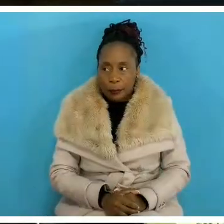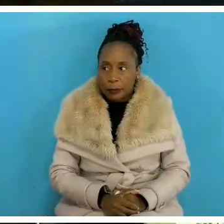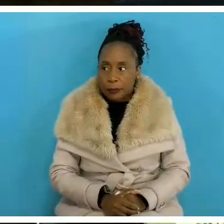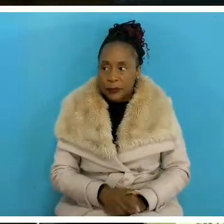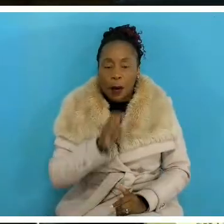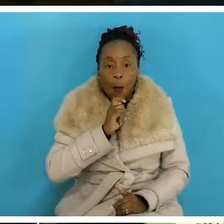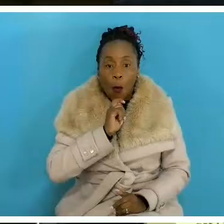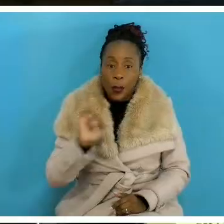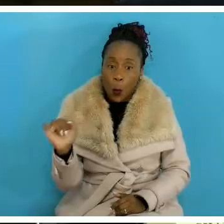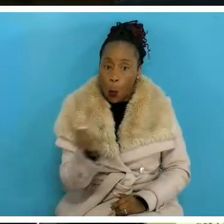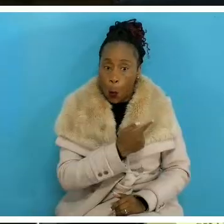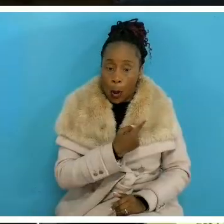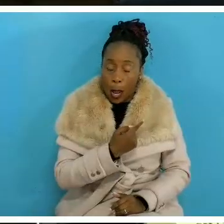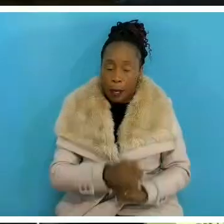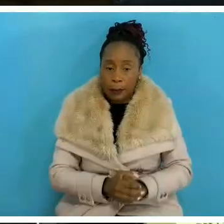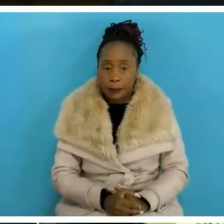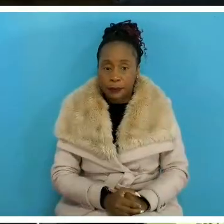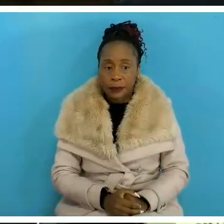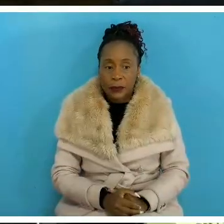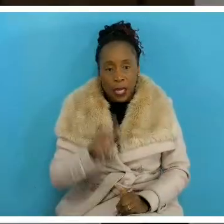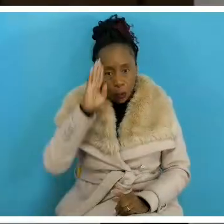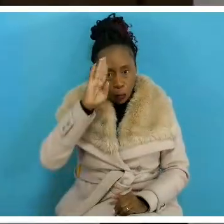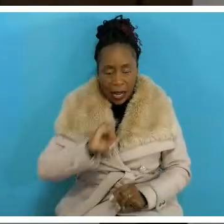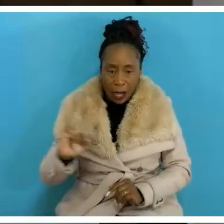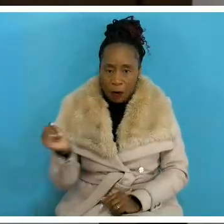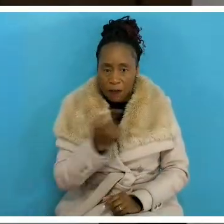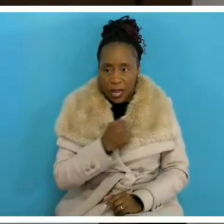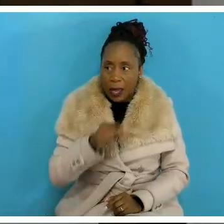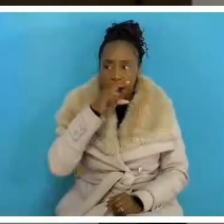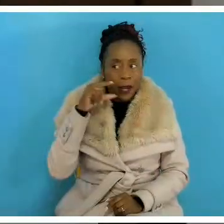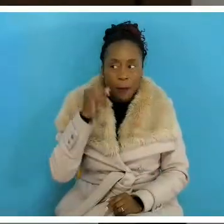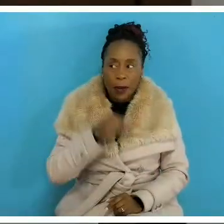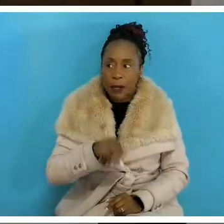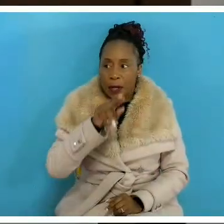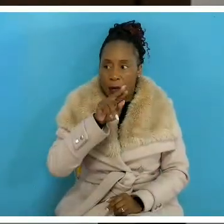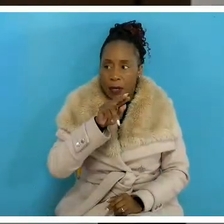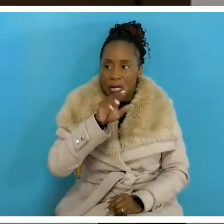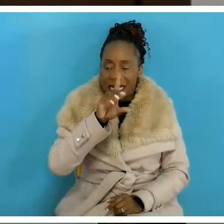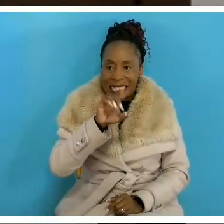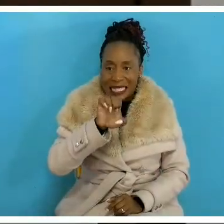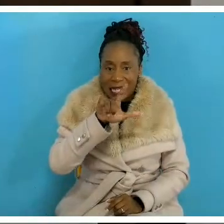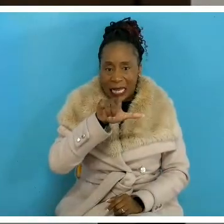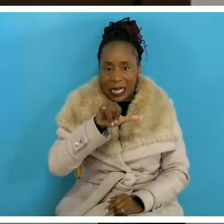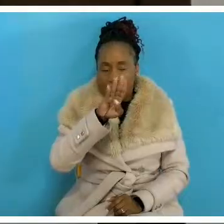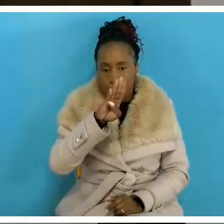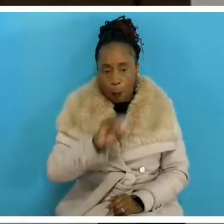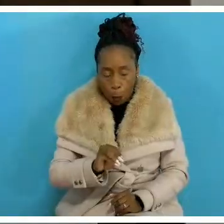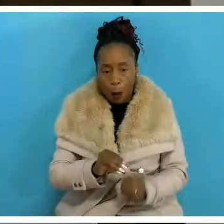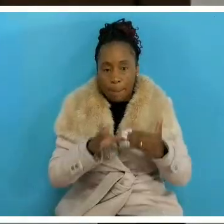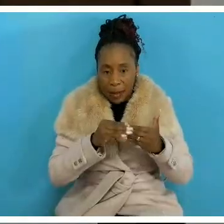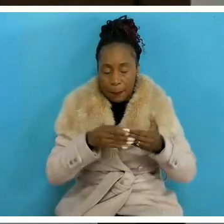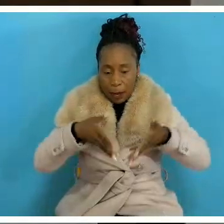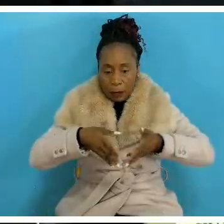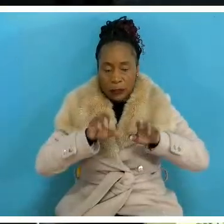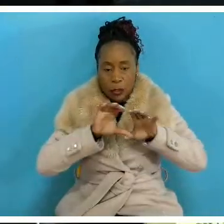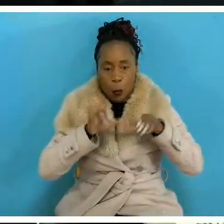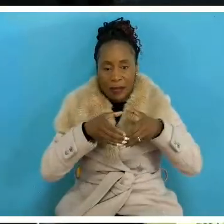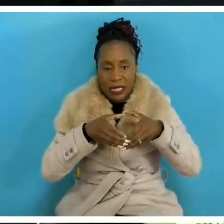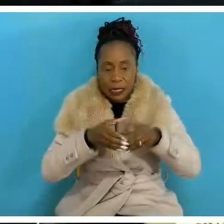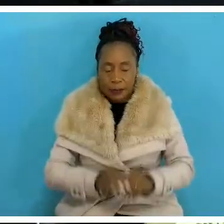Good morning everyone, Dumelang kaofela. My name is Neville Dilebo, I'm the member of the committee.